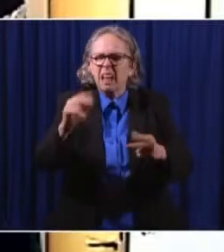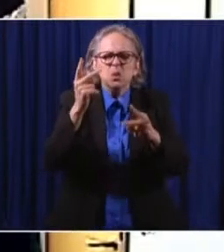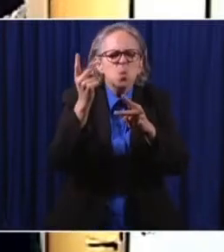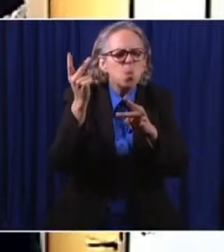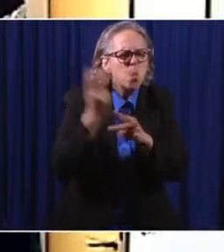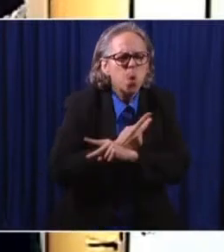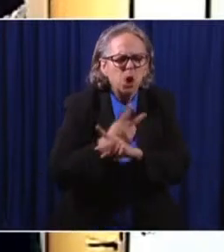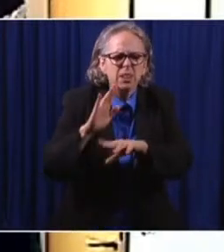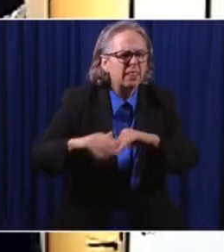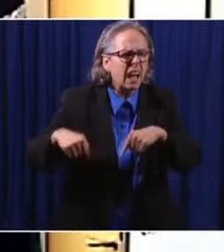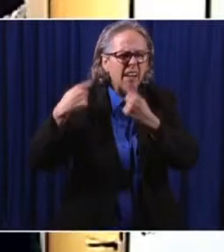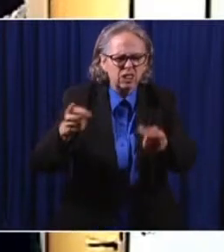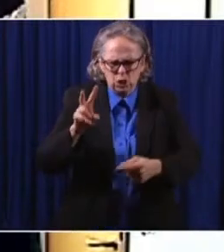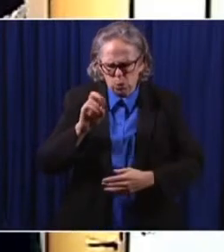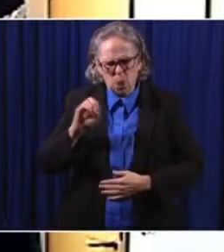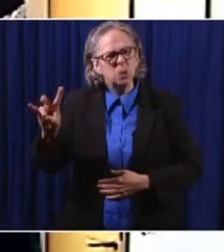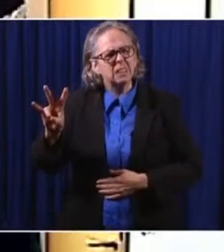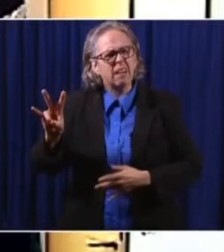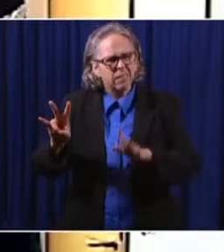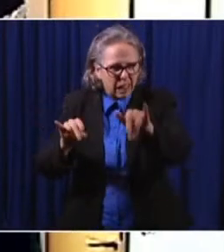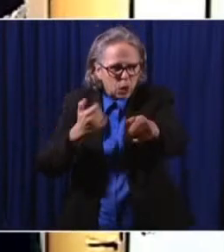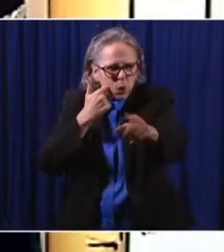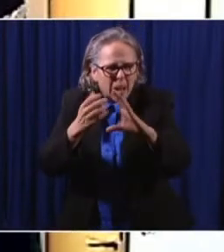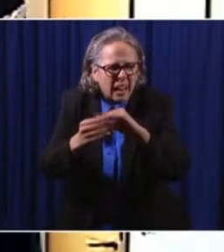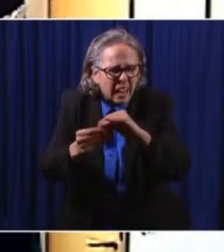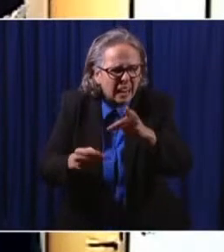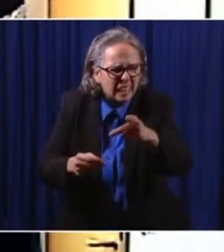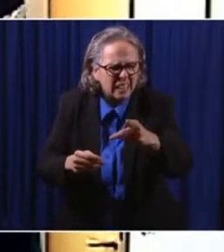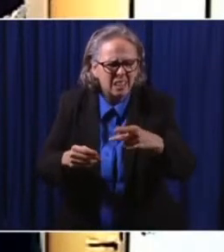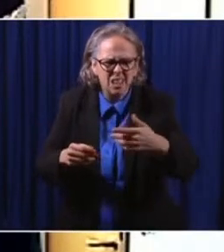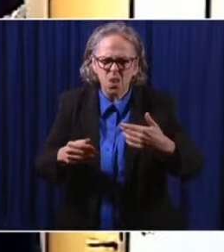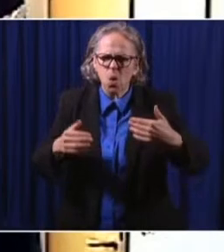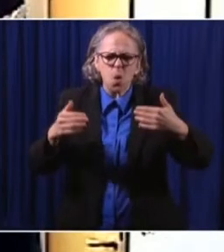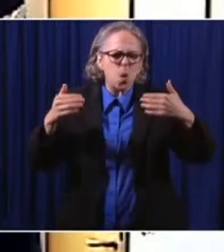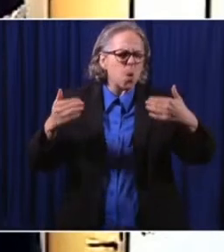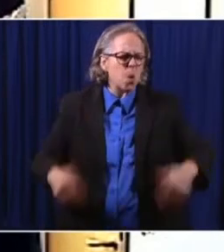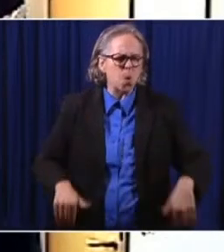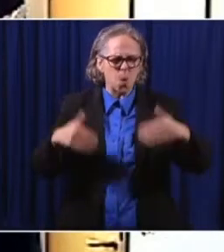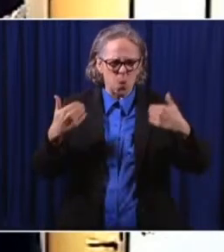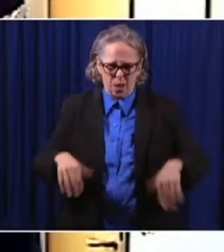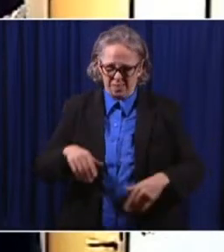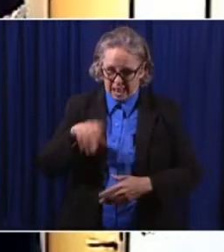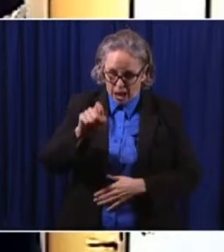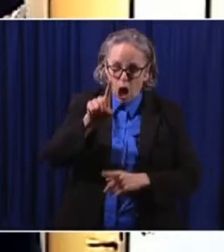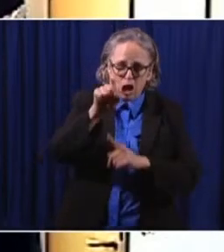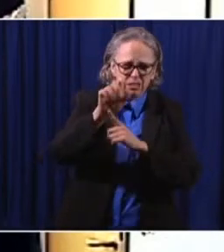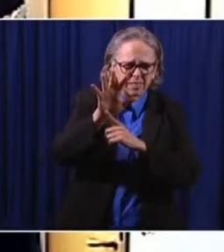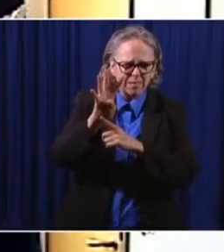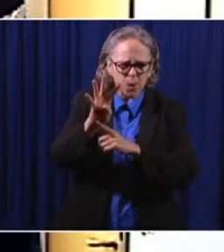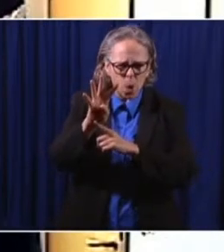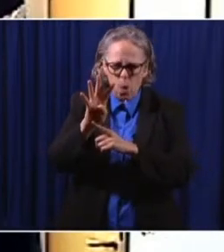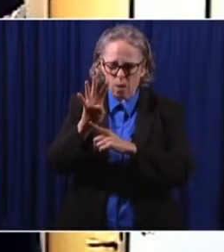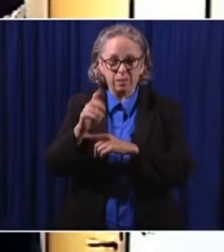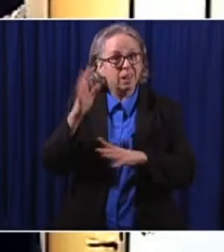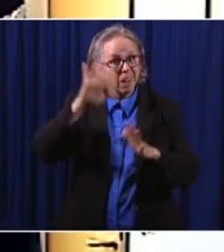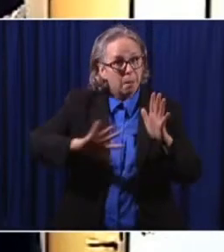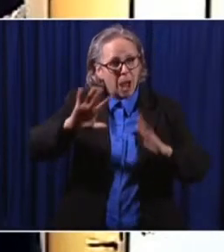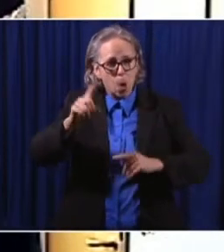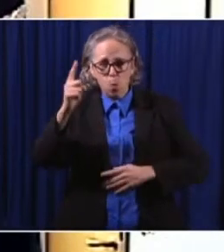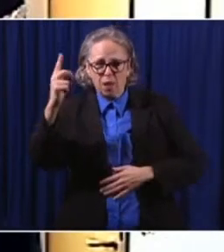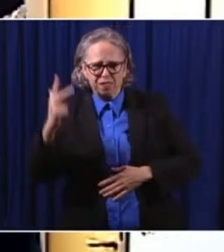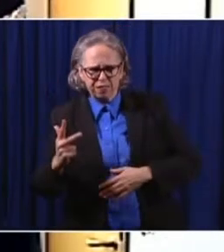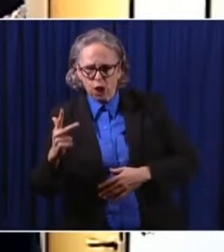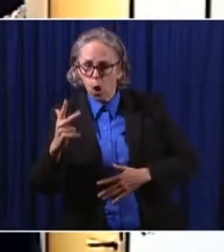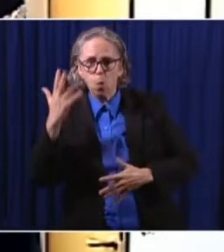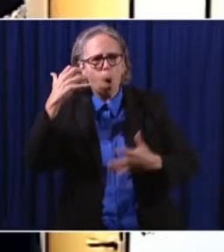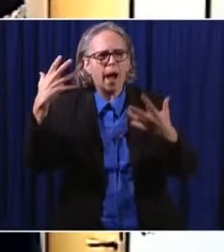third of those fatalities were the result of unsafe speed. And as you so eloquently put it, pedestrian as well as